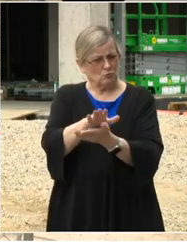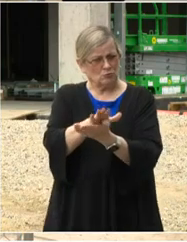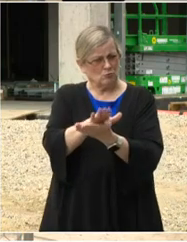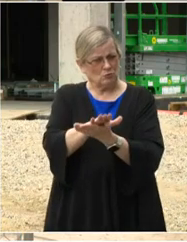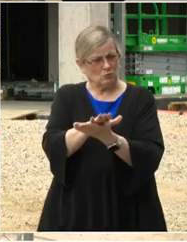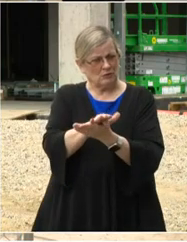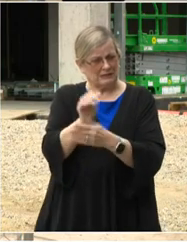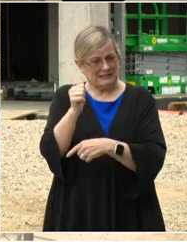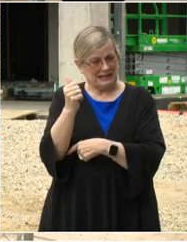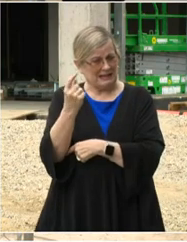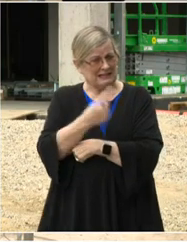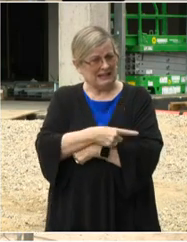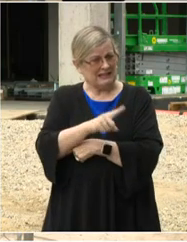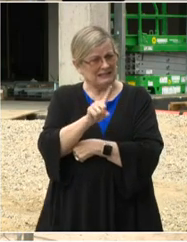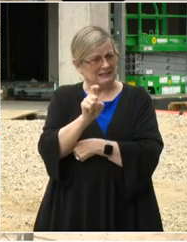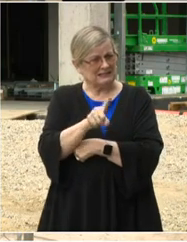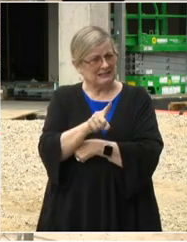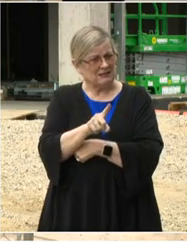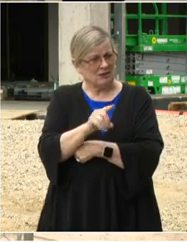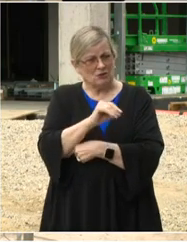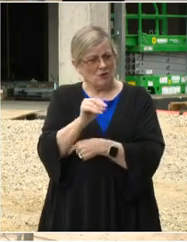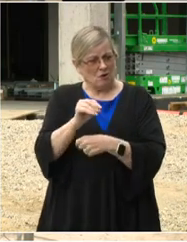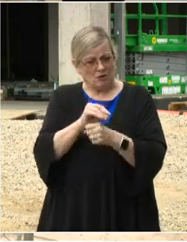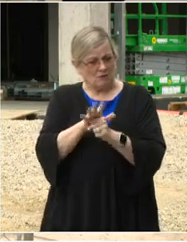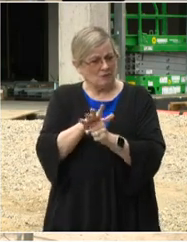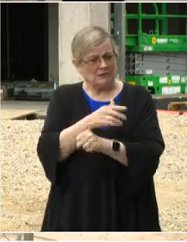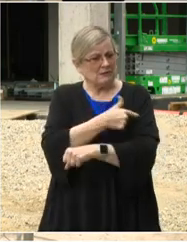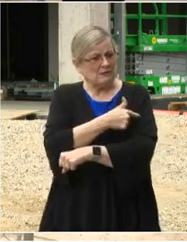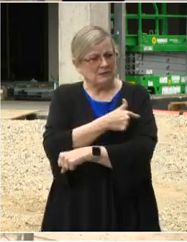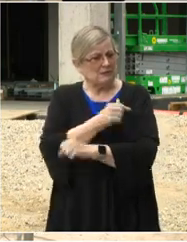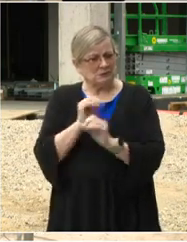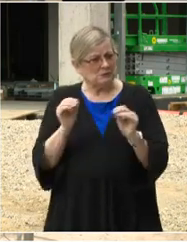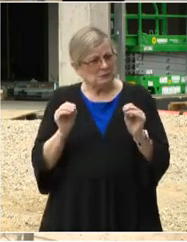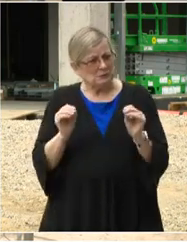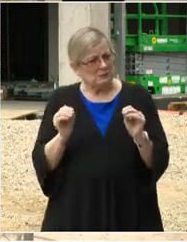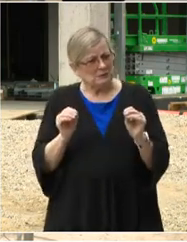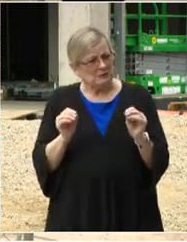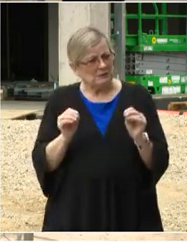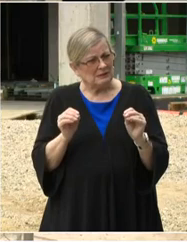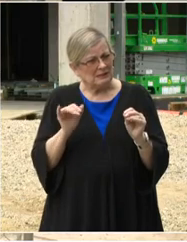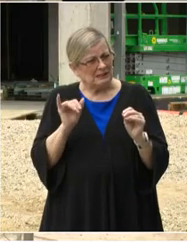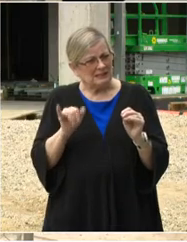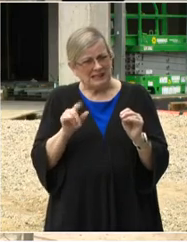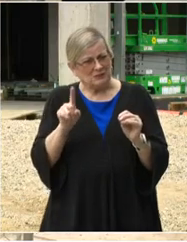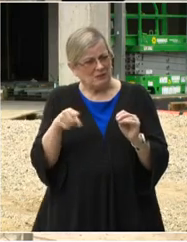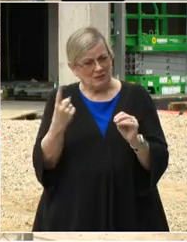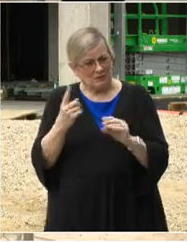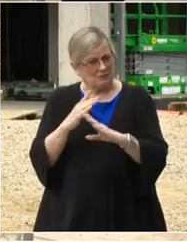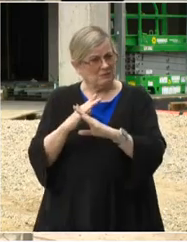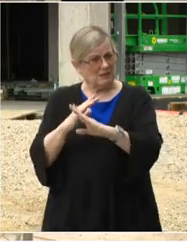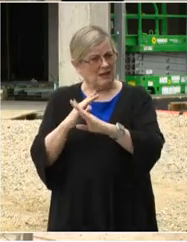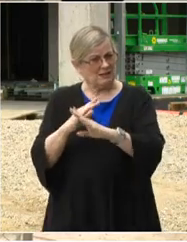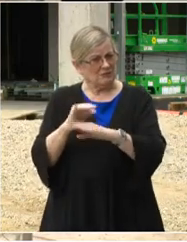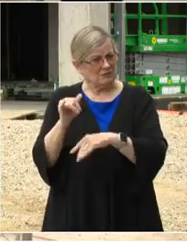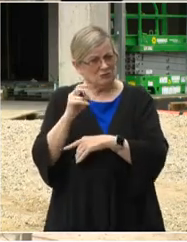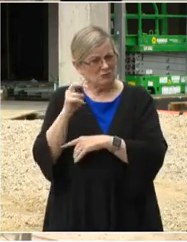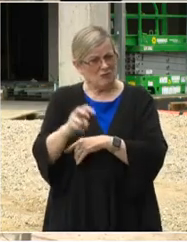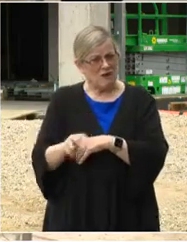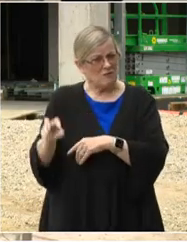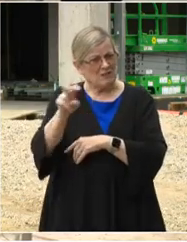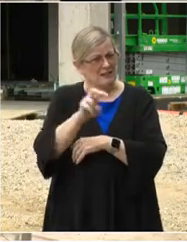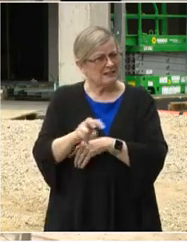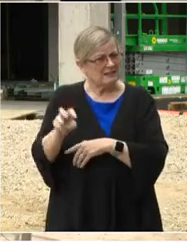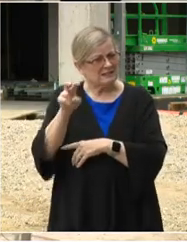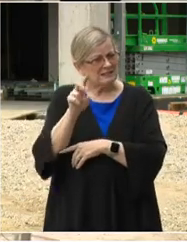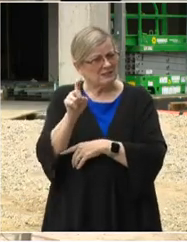I'm just wondering, are those the only restrictions on travel? You've stopped the other restrictions for everyone else traveling, right, as far as